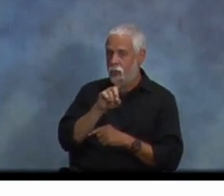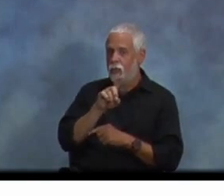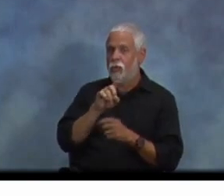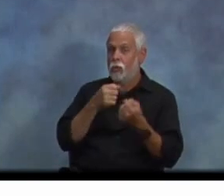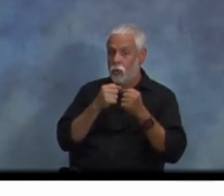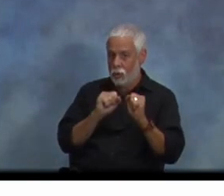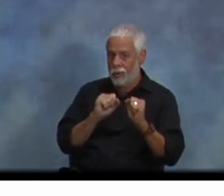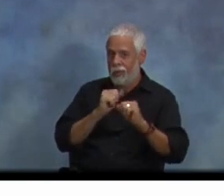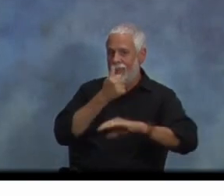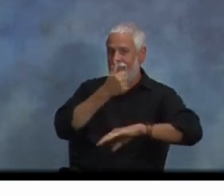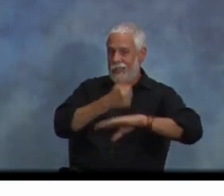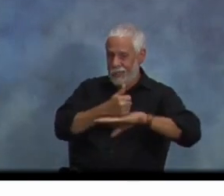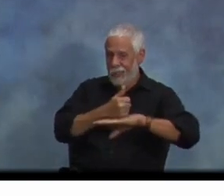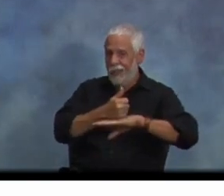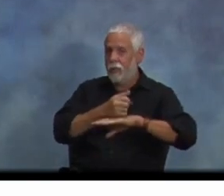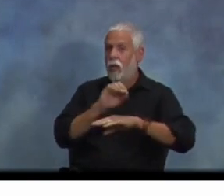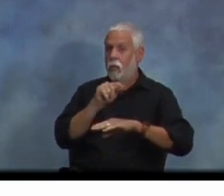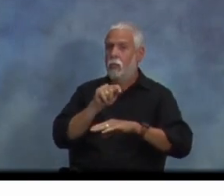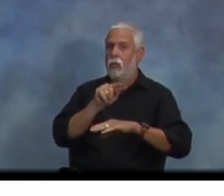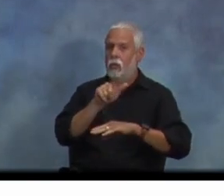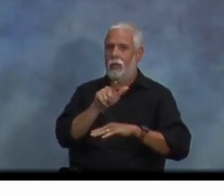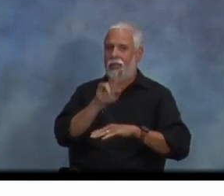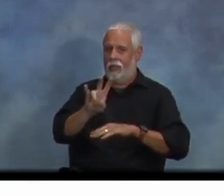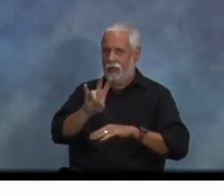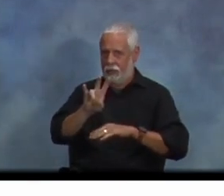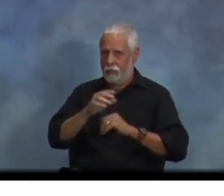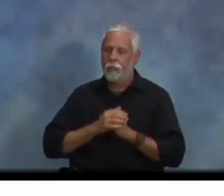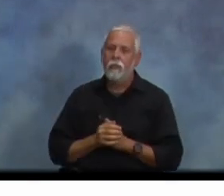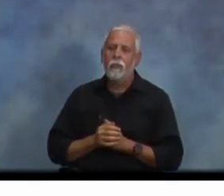Outreach set for October 27th.